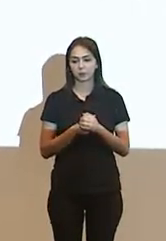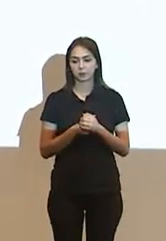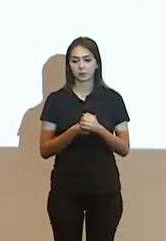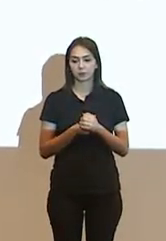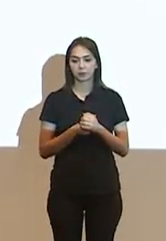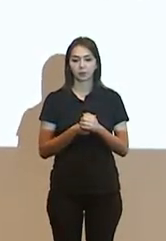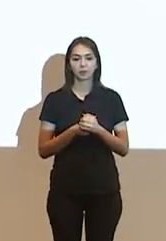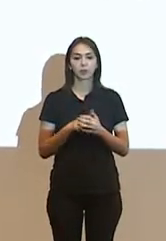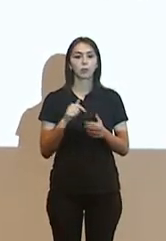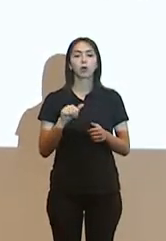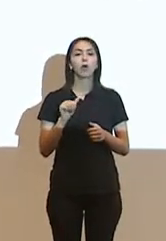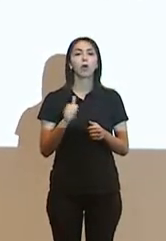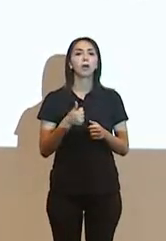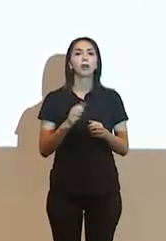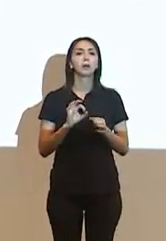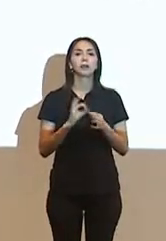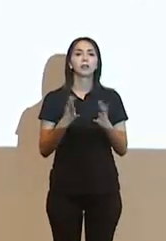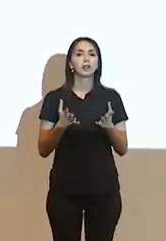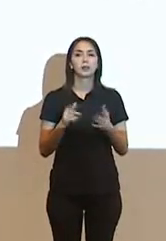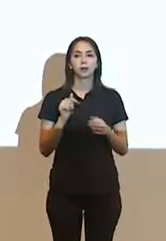why is that important